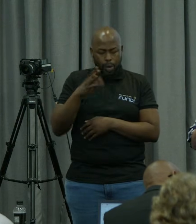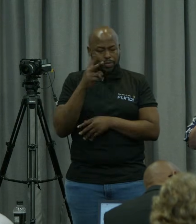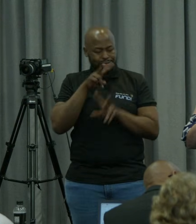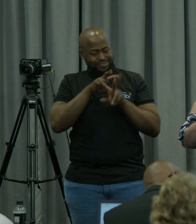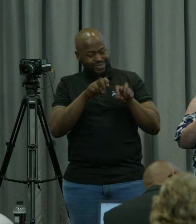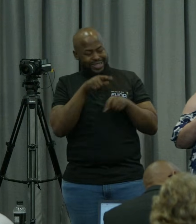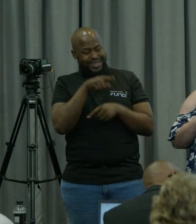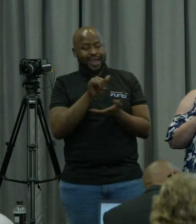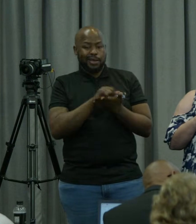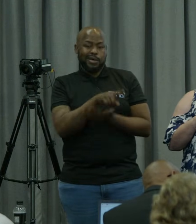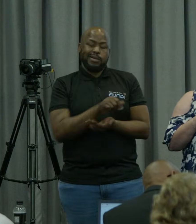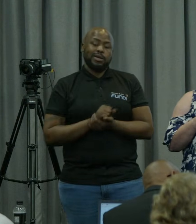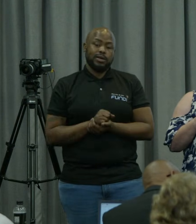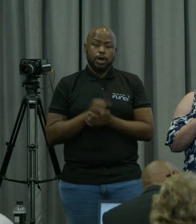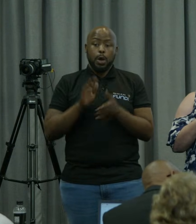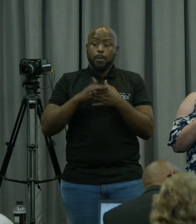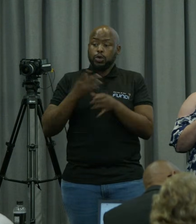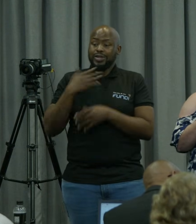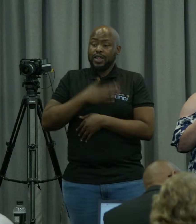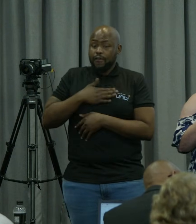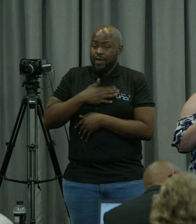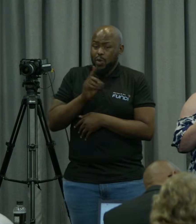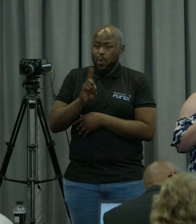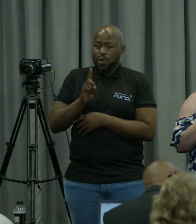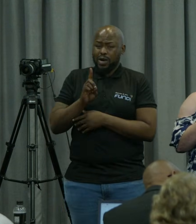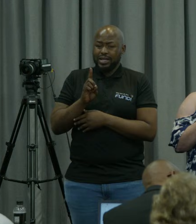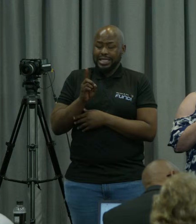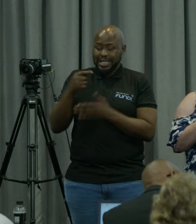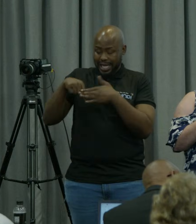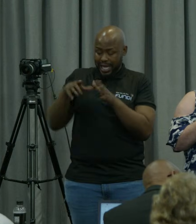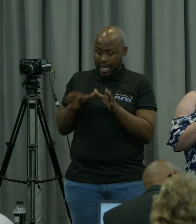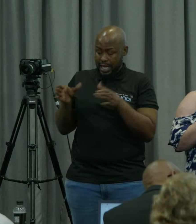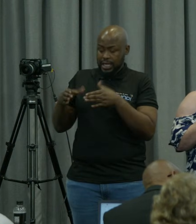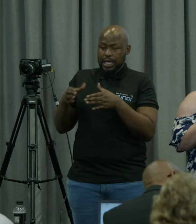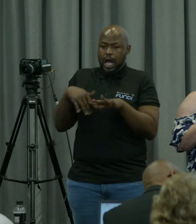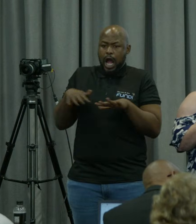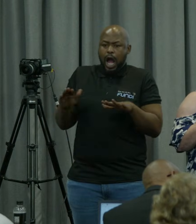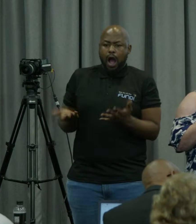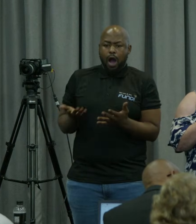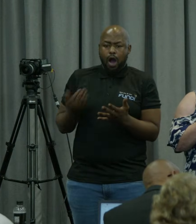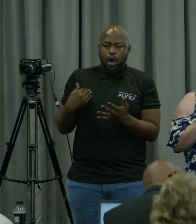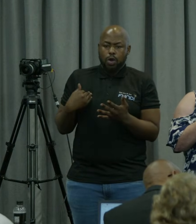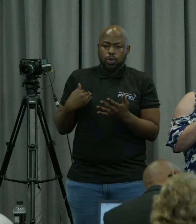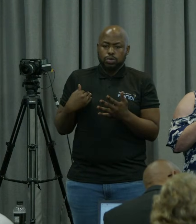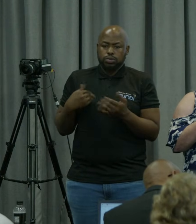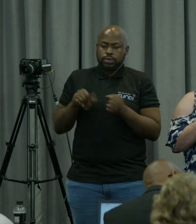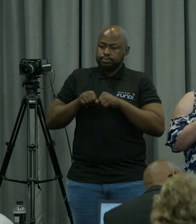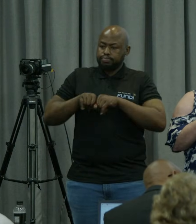at. Because the feeling is in the sector that how we're distributing our posts